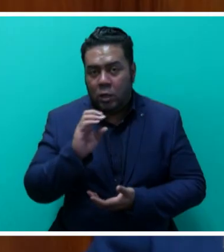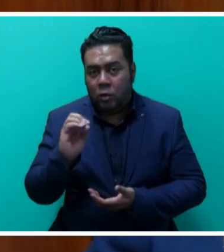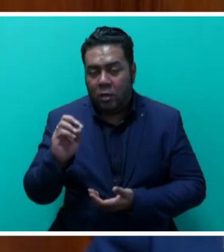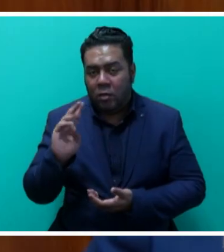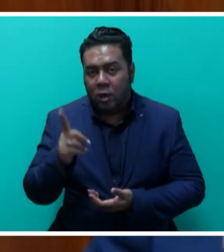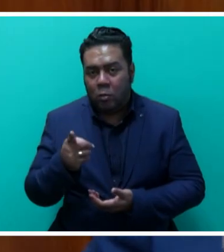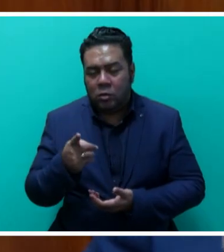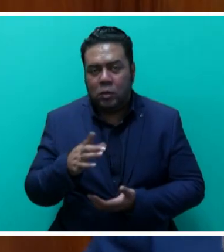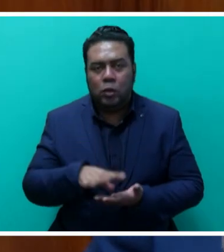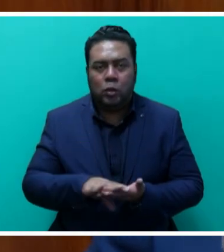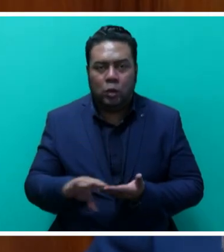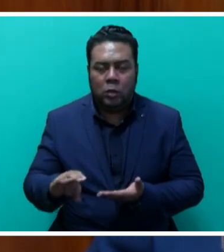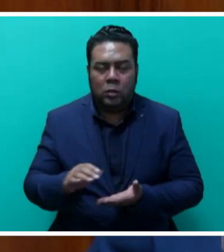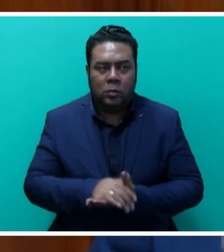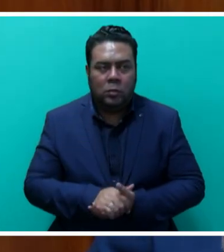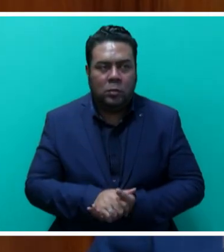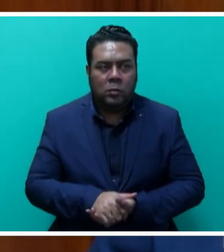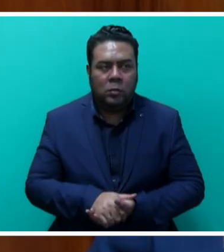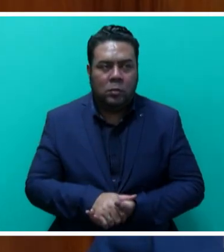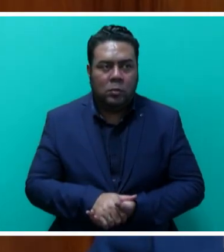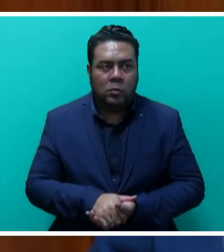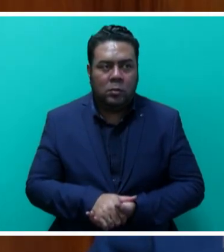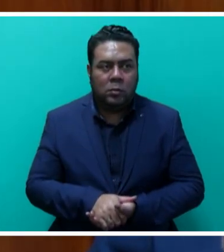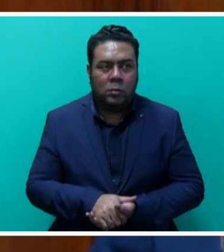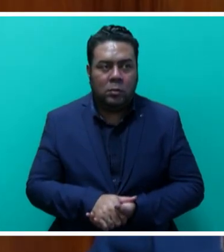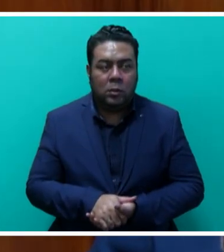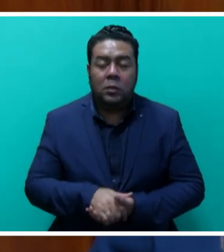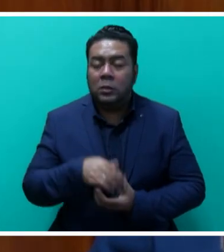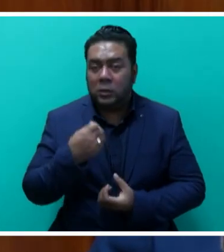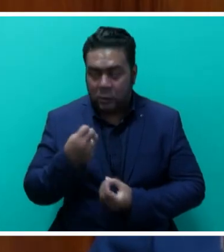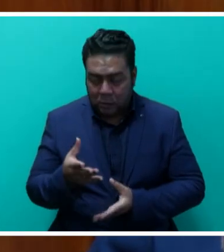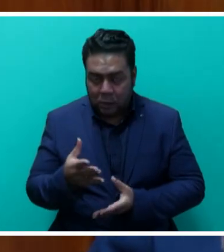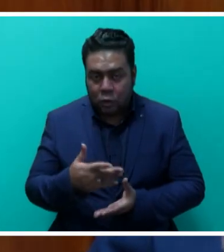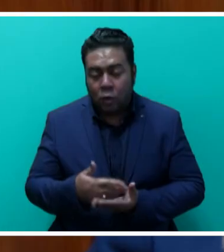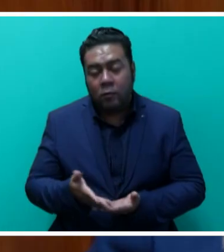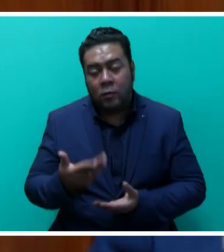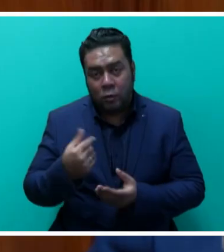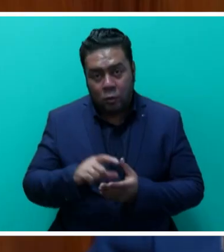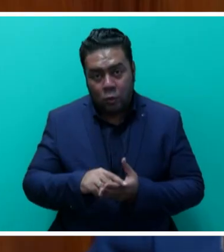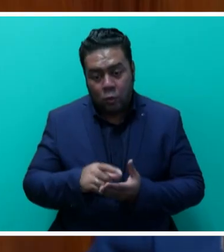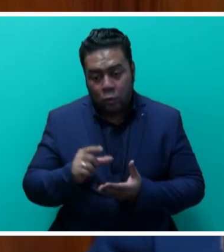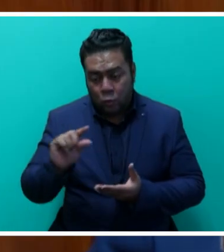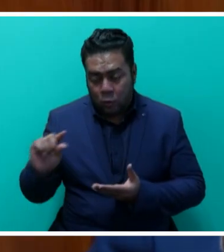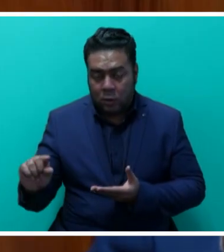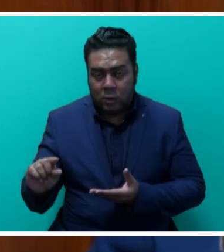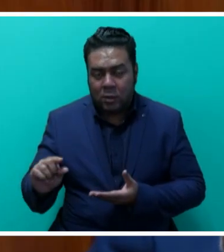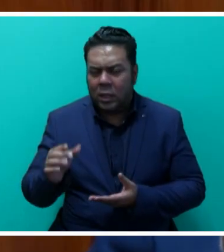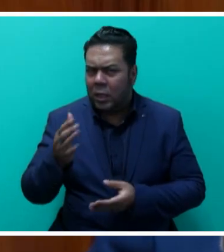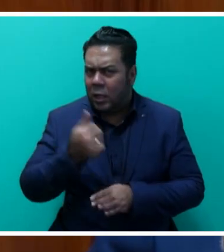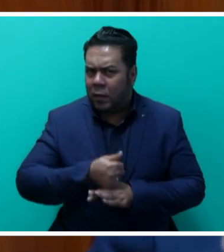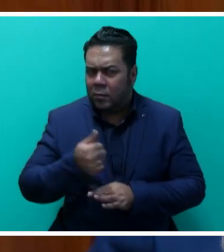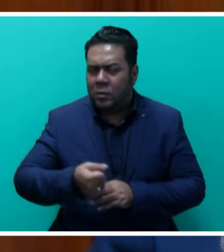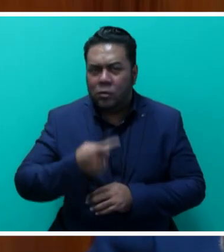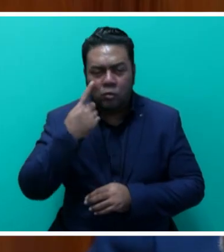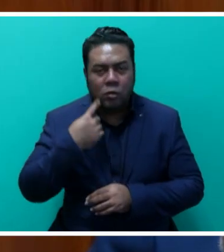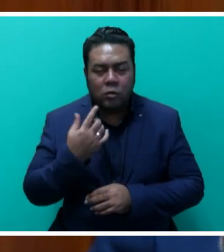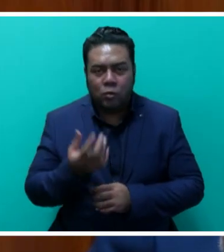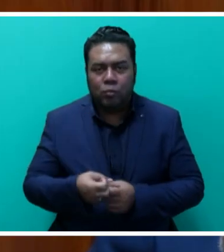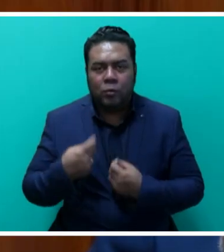$300,000. Honourable Speaker, since the inception of this grant, the government tries to